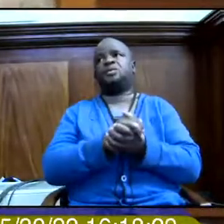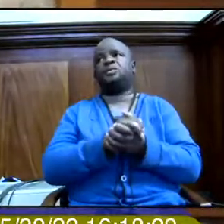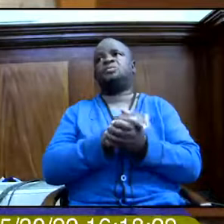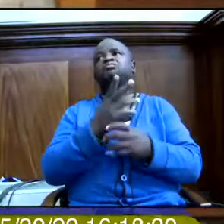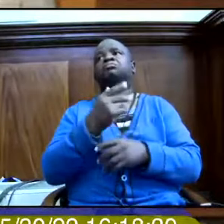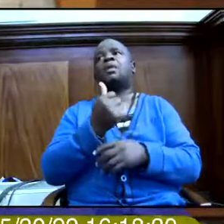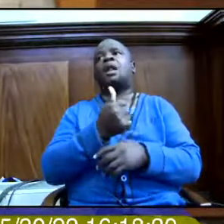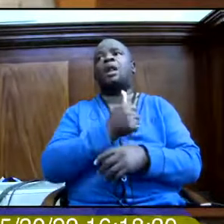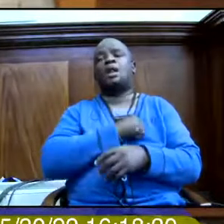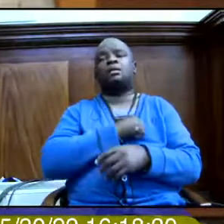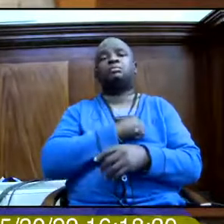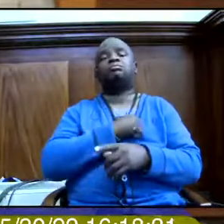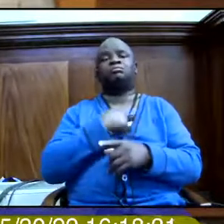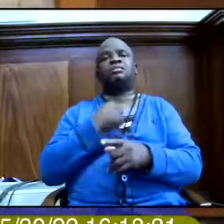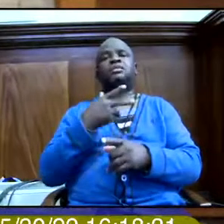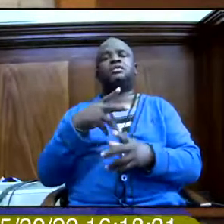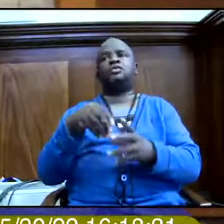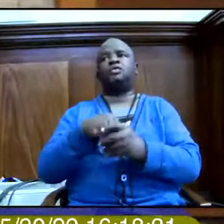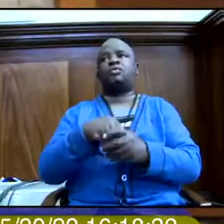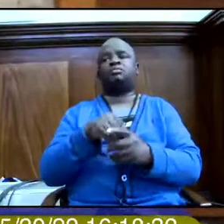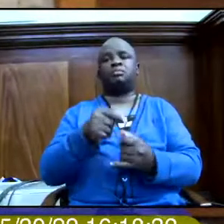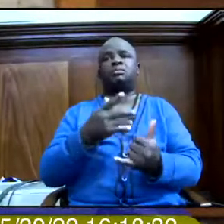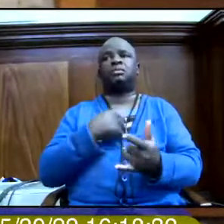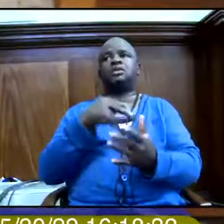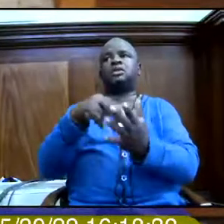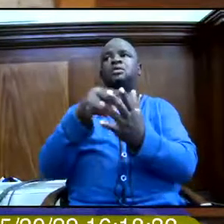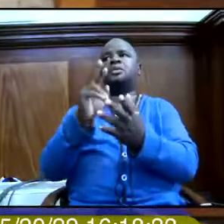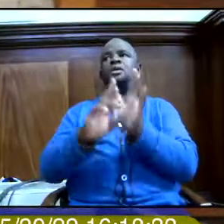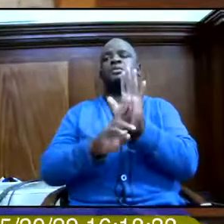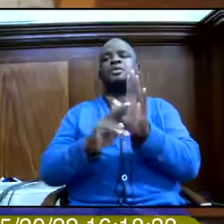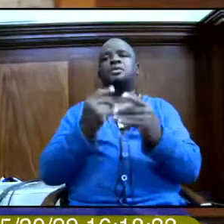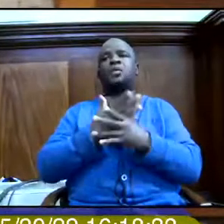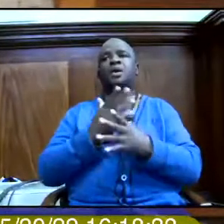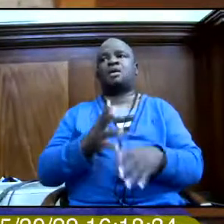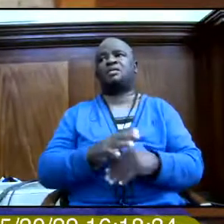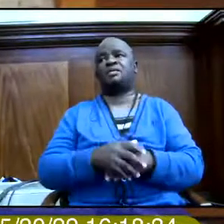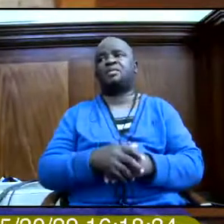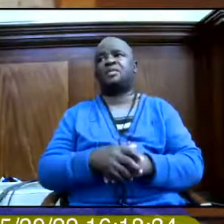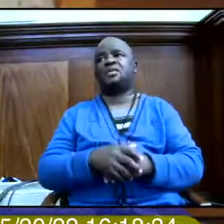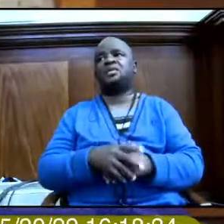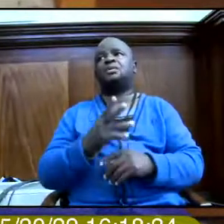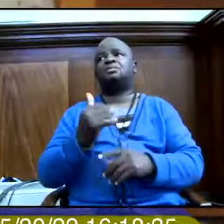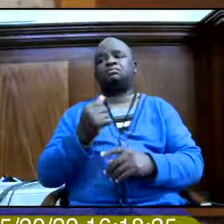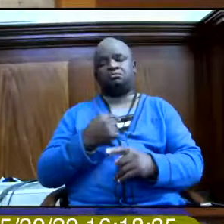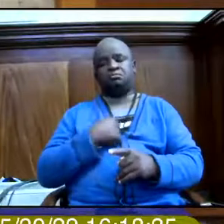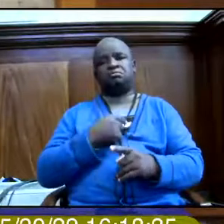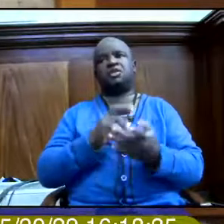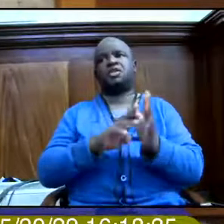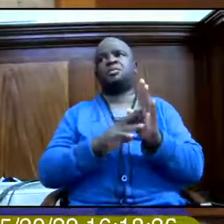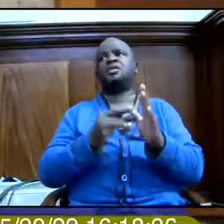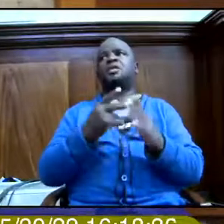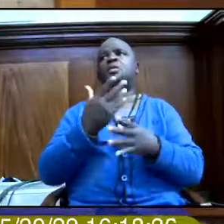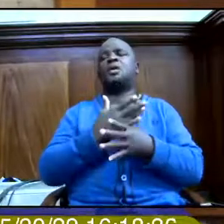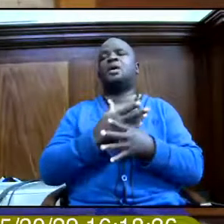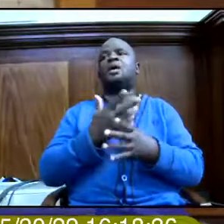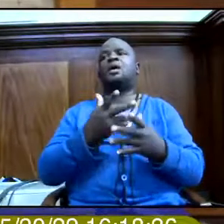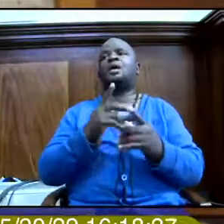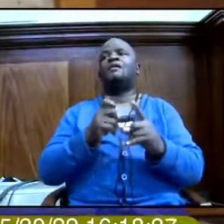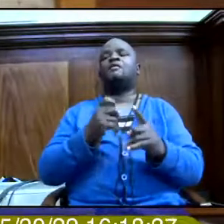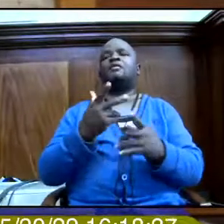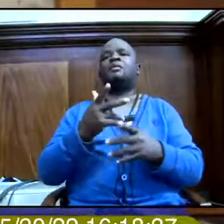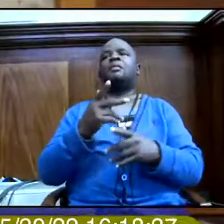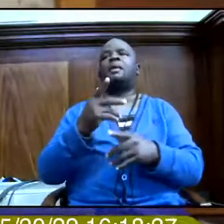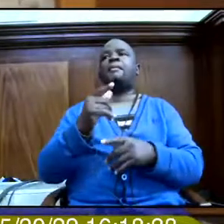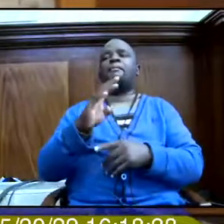fortunate to come here and stand representing workers i'm a shopshewart from the plant